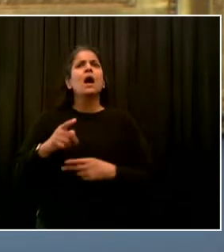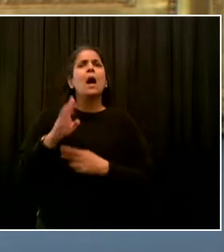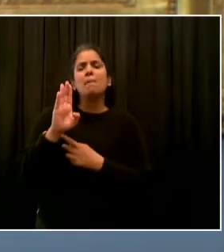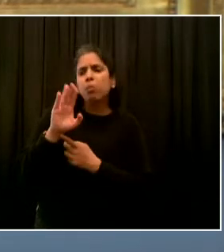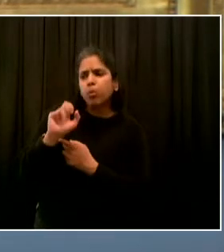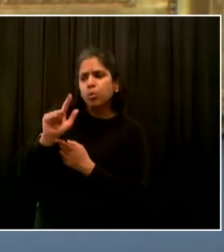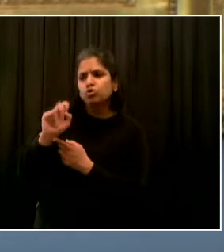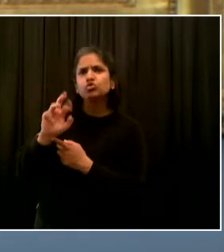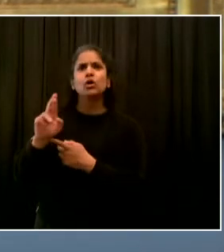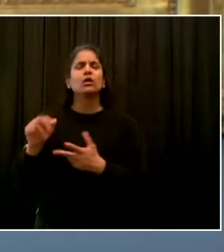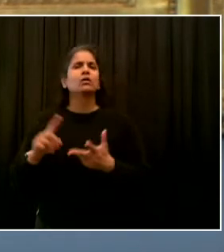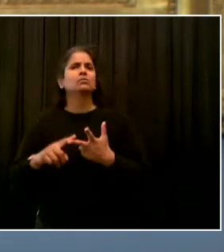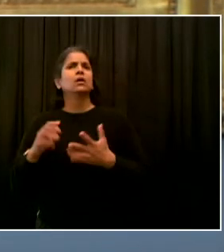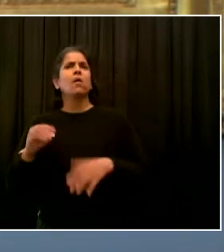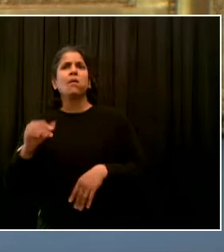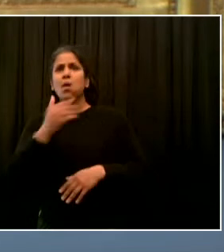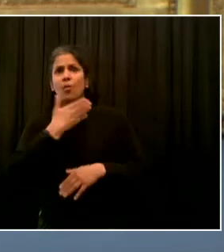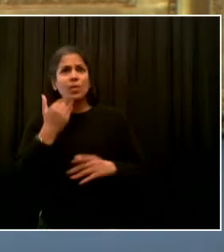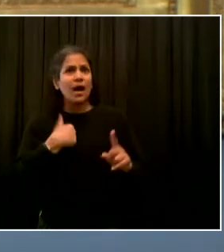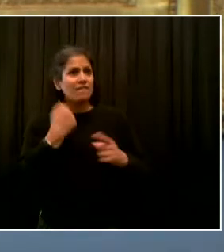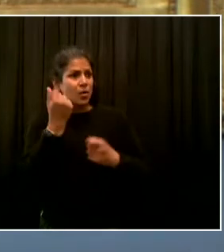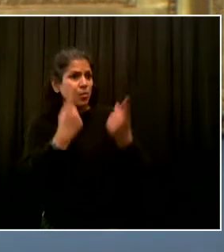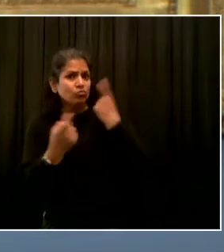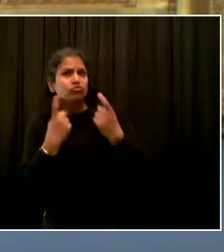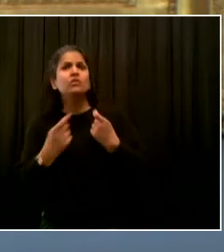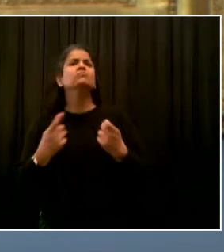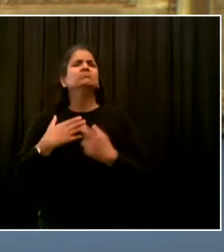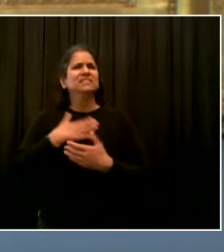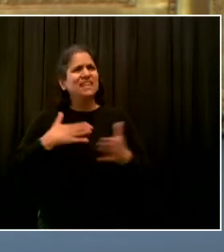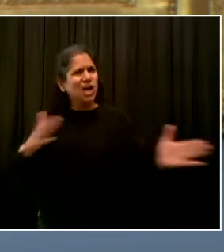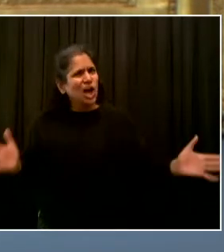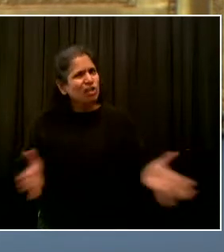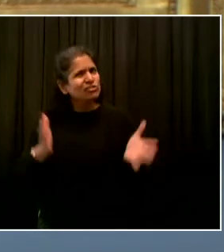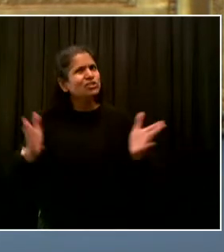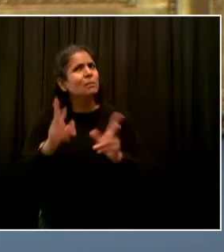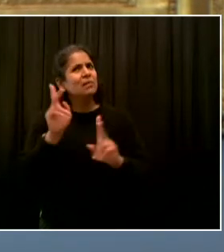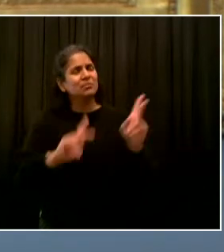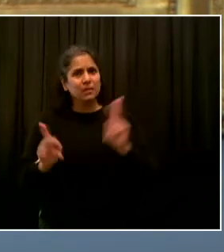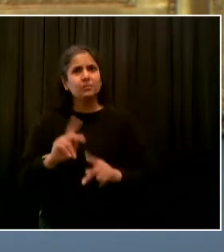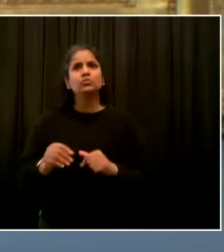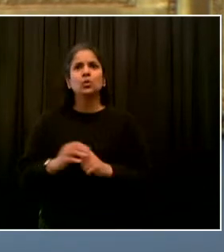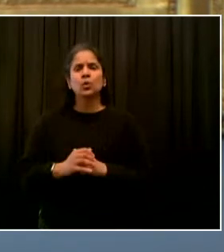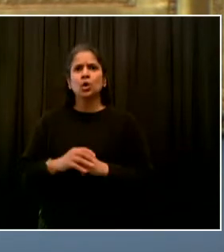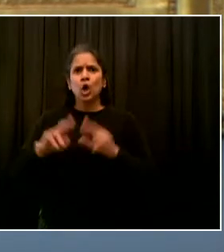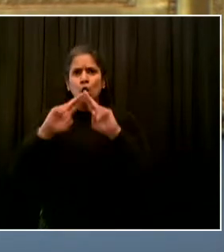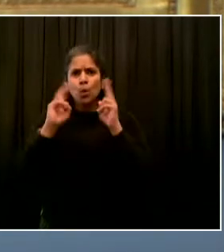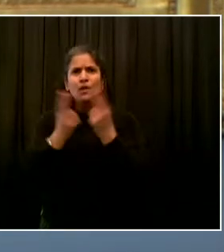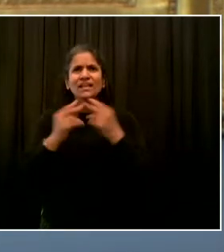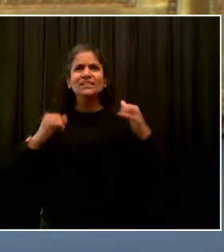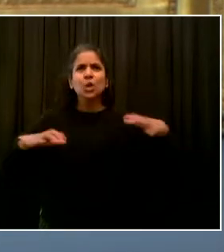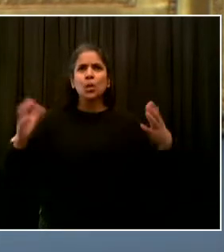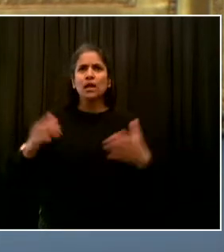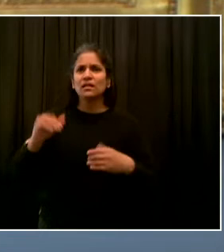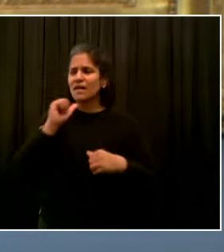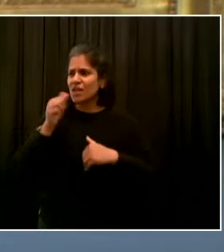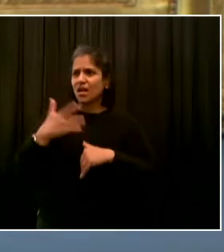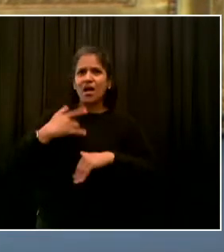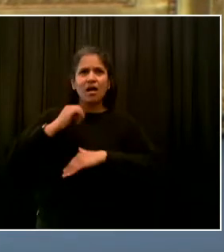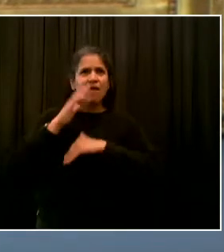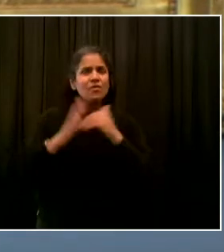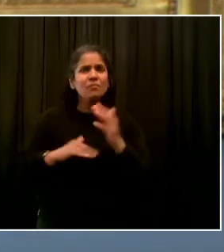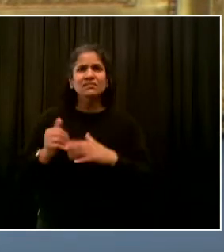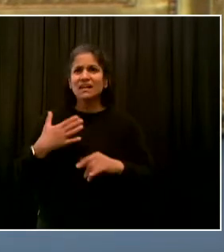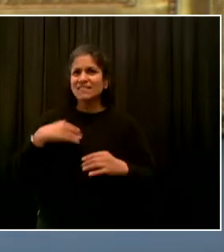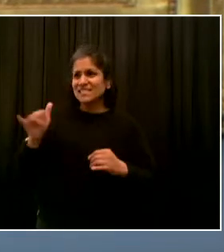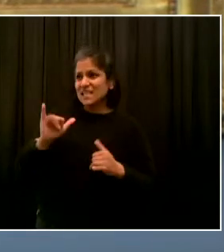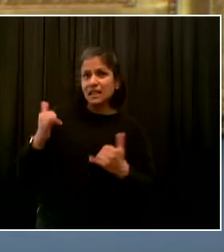ask about. We want to encourage people, if you're in a setting where you're not comfortable, like some of you are doing right here in this room, to wear your mask.